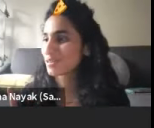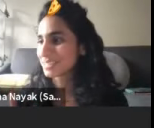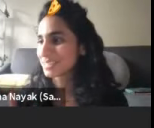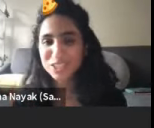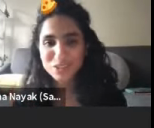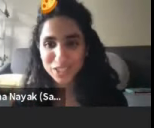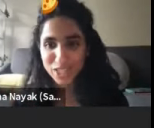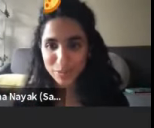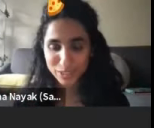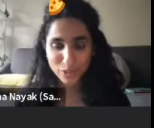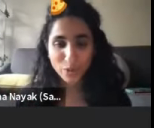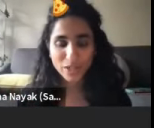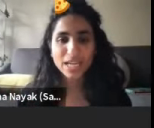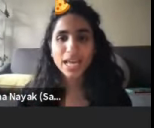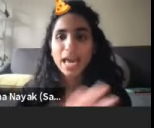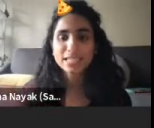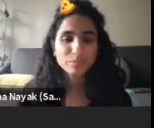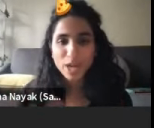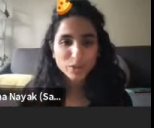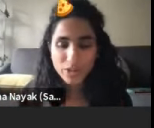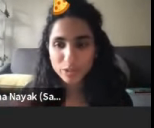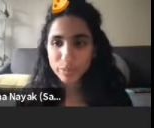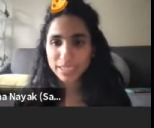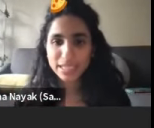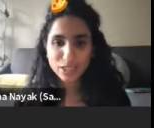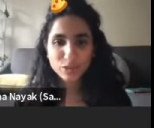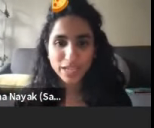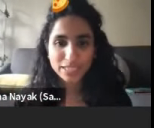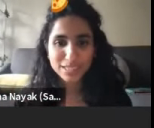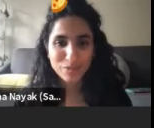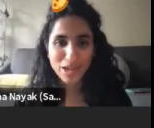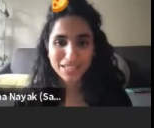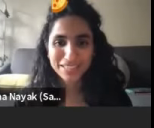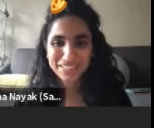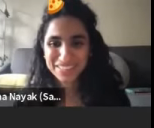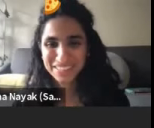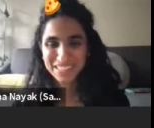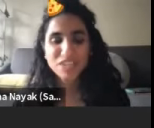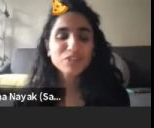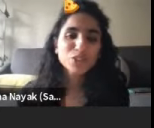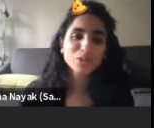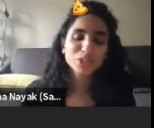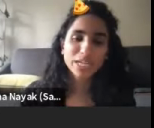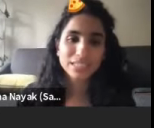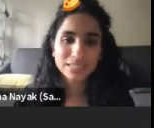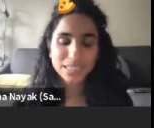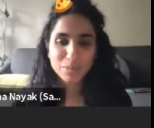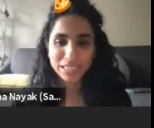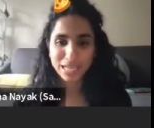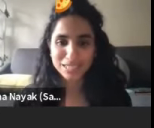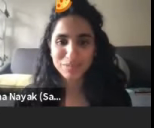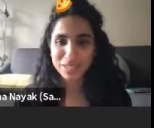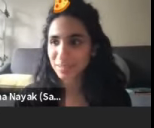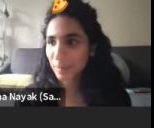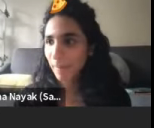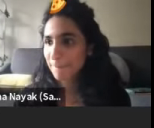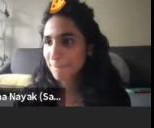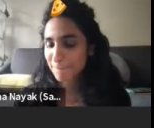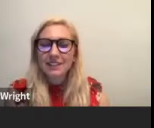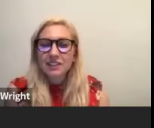of scienceofhiv.org and then browse around a bit, and then you'll find it somewhere. If you don't, you can email and ask